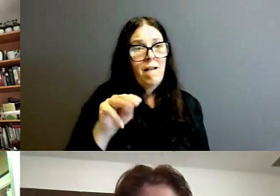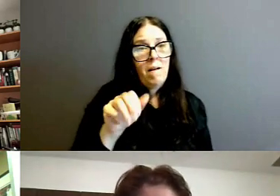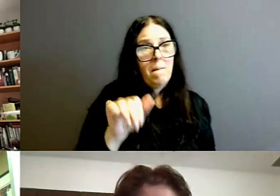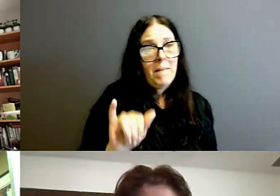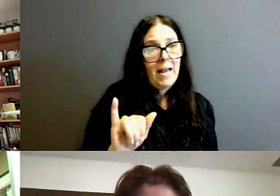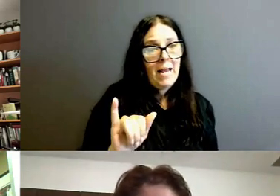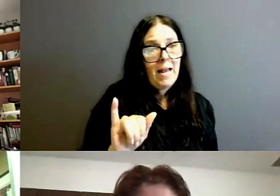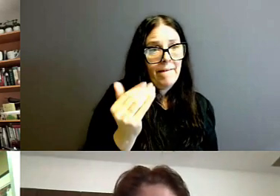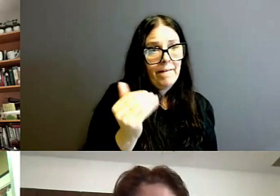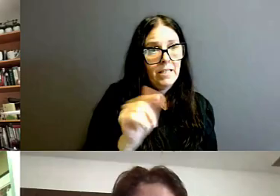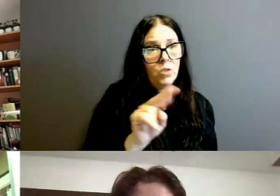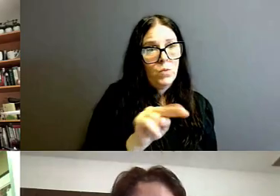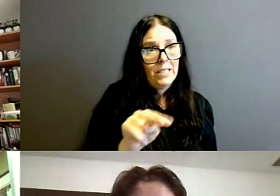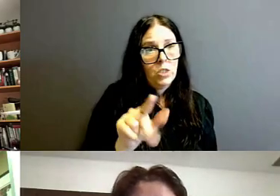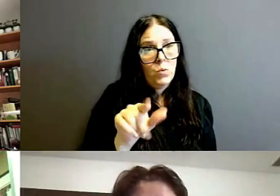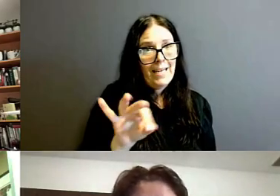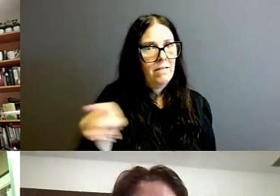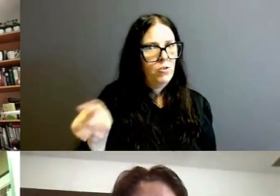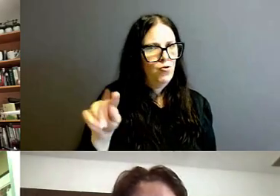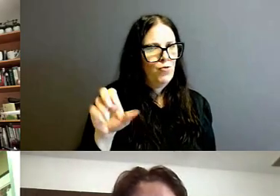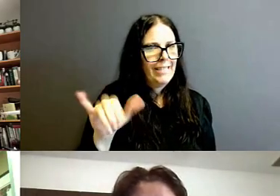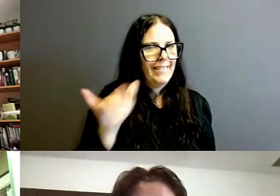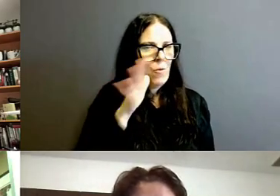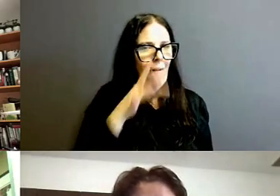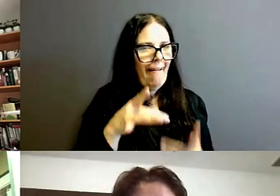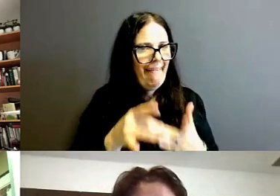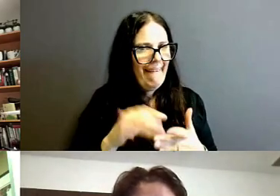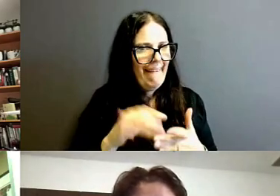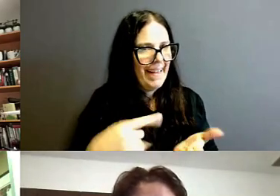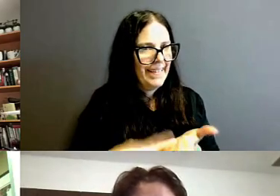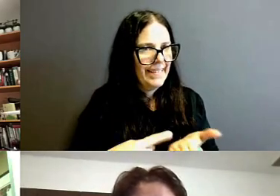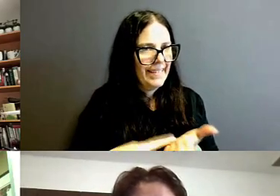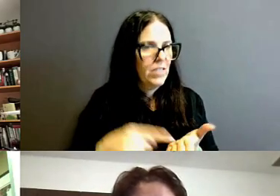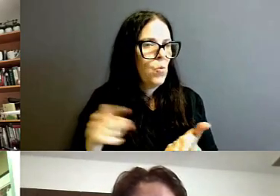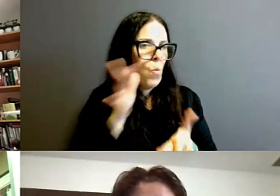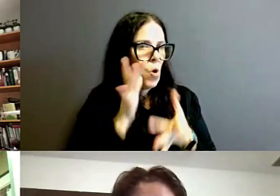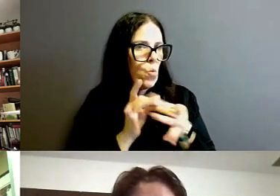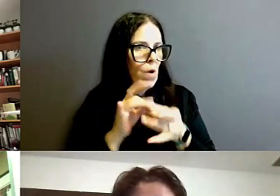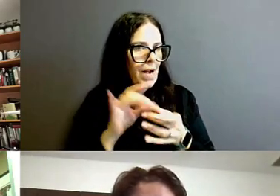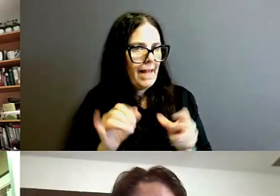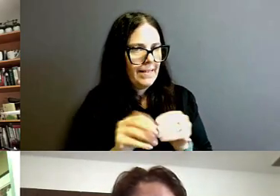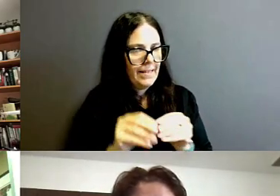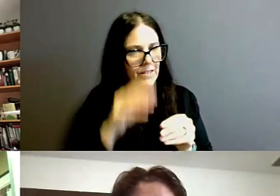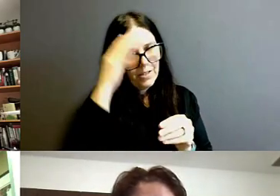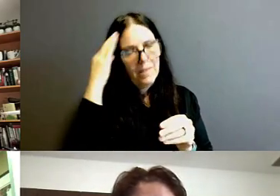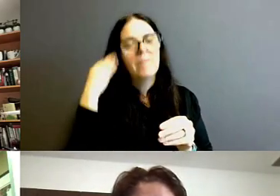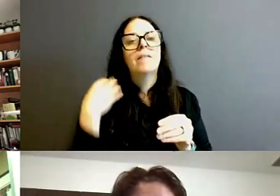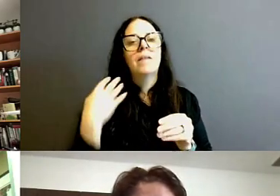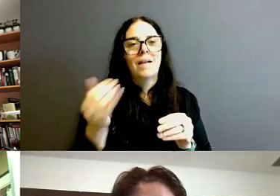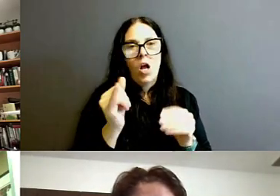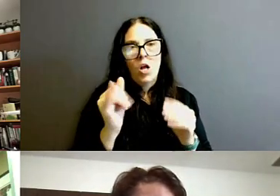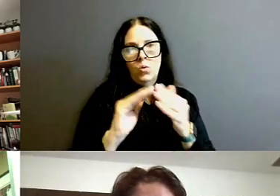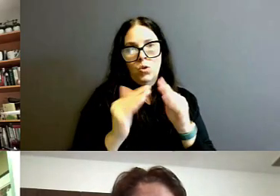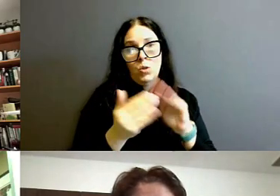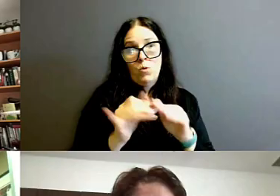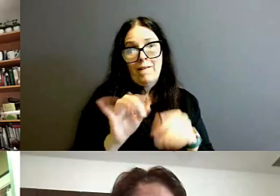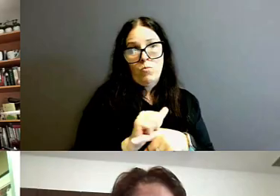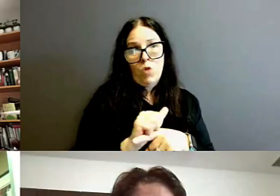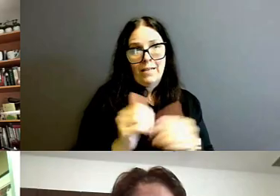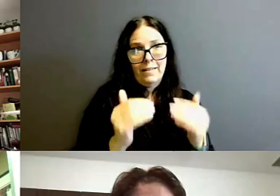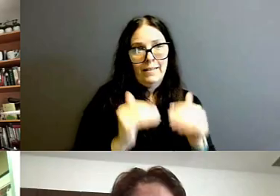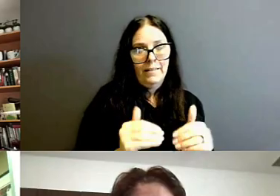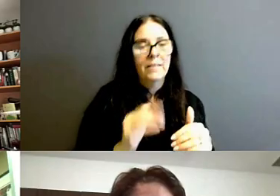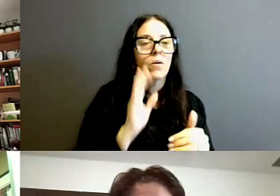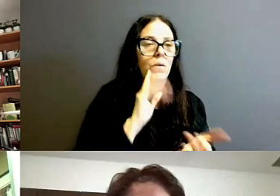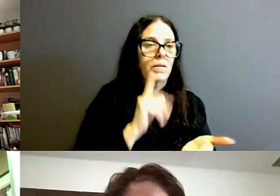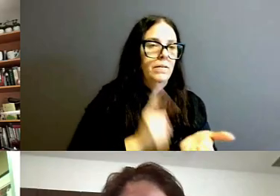that's Tracy, who is here with us behind the scenes a bit. She will be coordinating those sessions and also communities of practice. And we will be looking